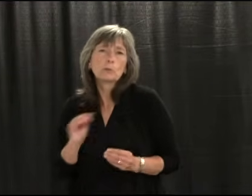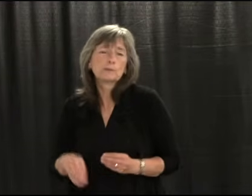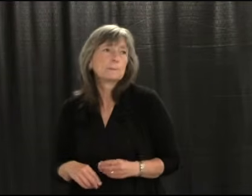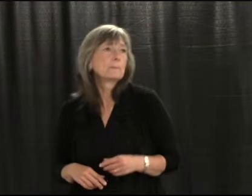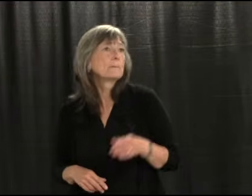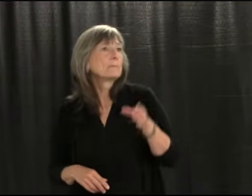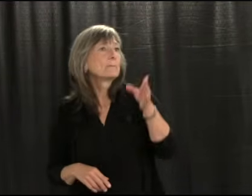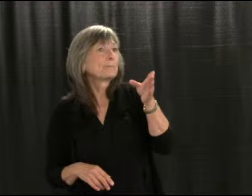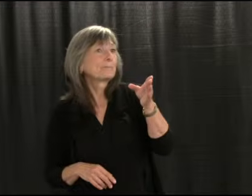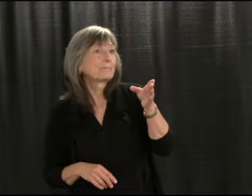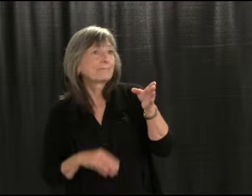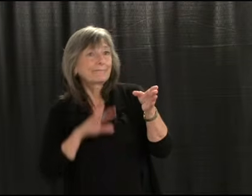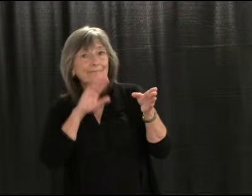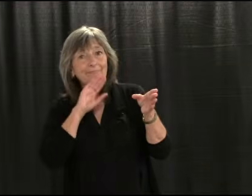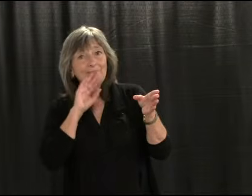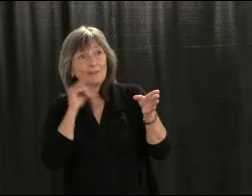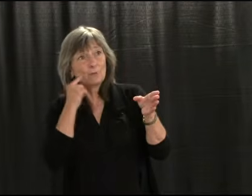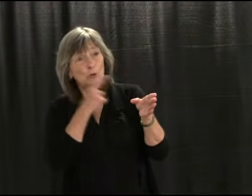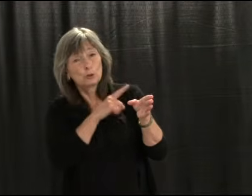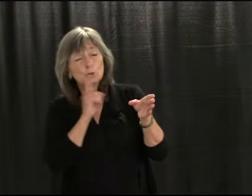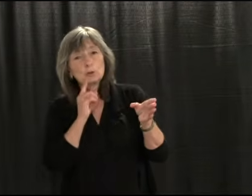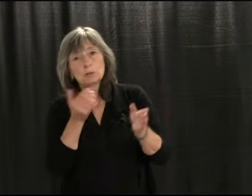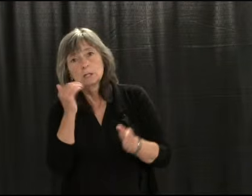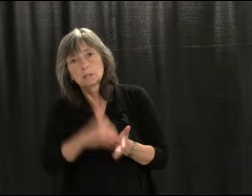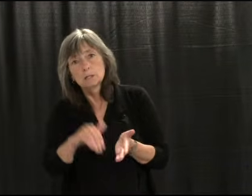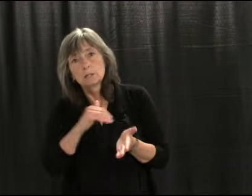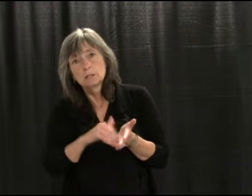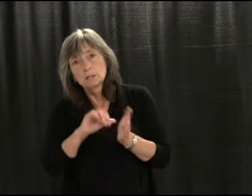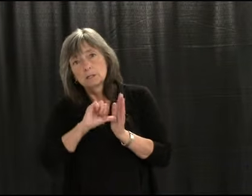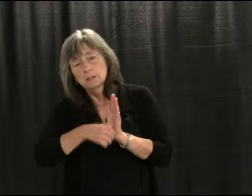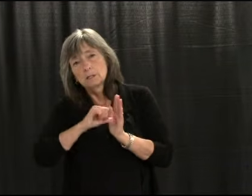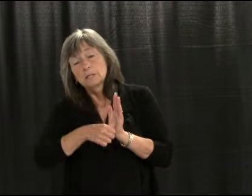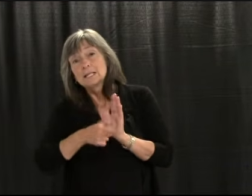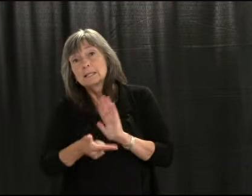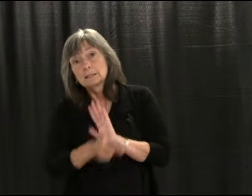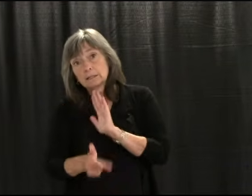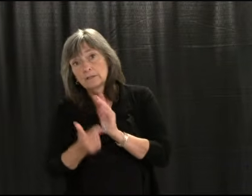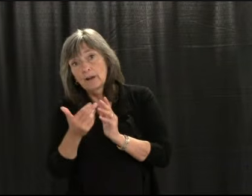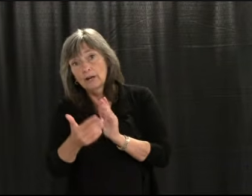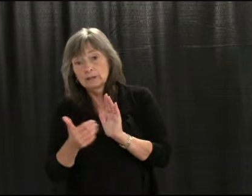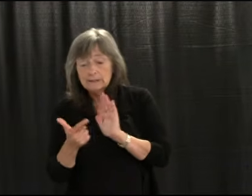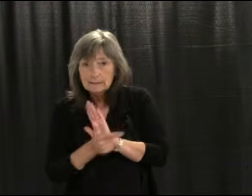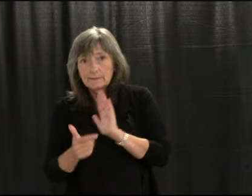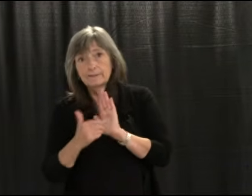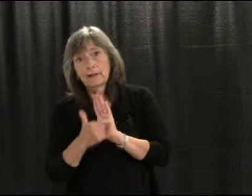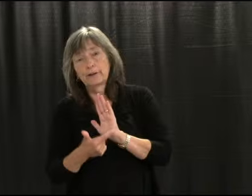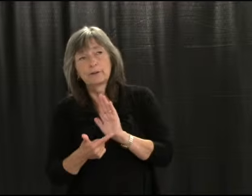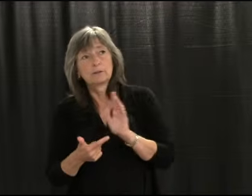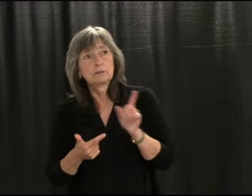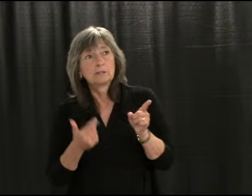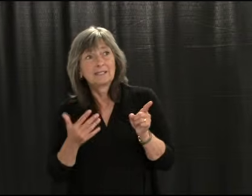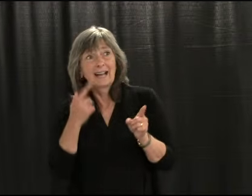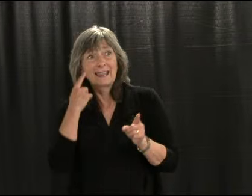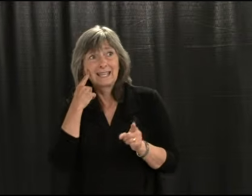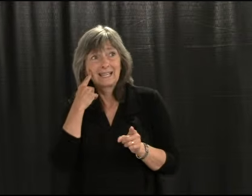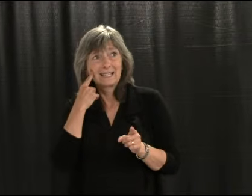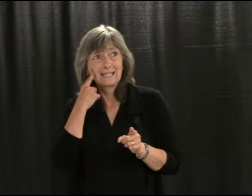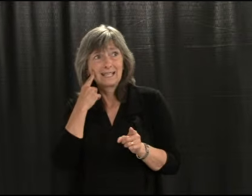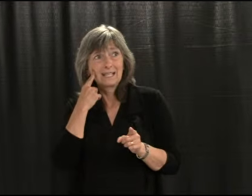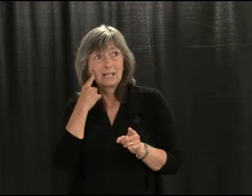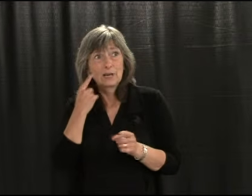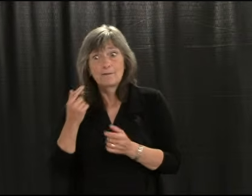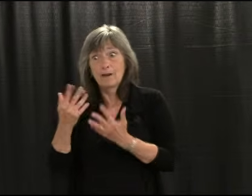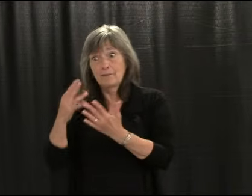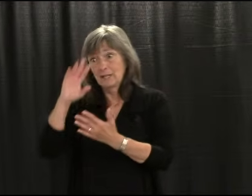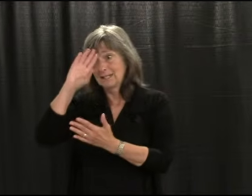Minister, how frustrating is it to keep reminding people about this fire ban and not having outdoor fires? And we hear again that there was, I think, 3 that the